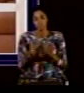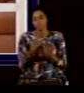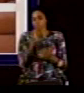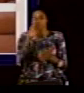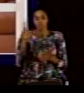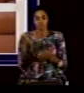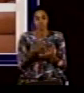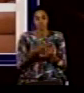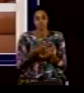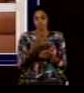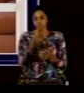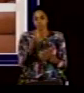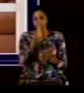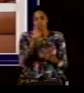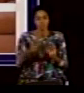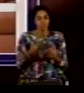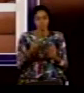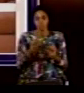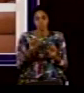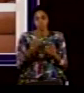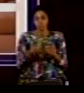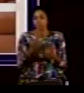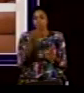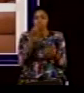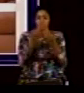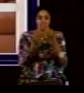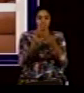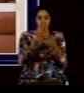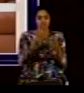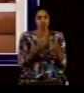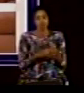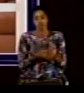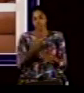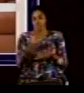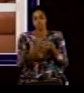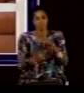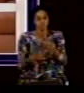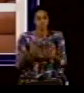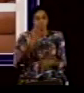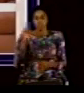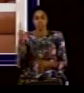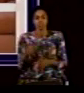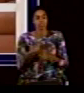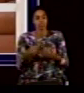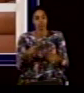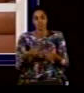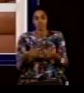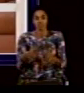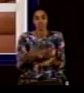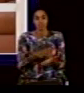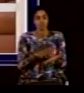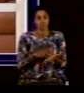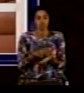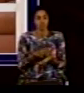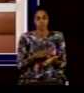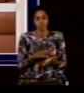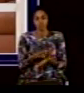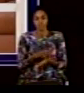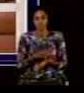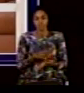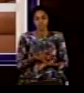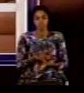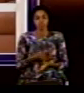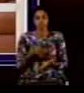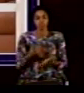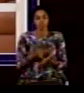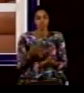to walk. I've done all I could. I've been taking blood tonic. I've been taking herbal treatment, and all those ones would not have failed. It